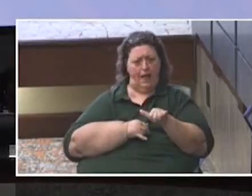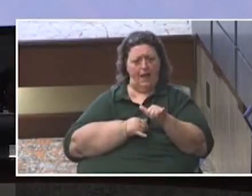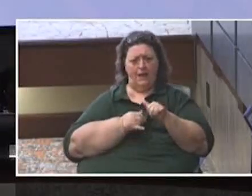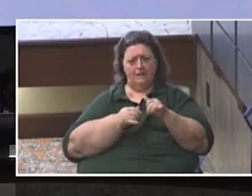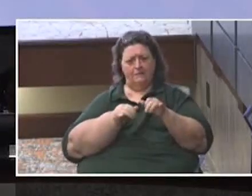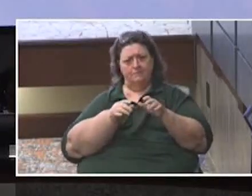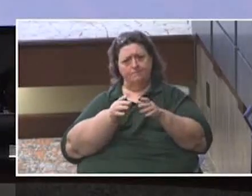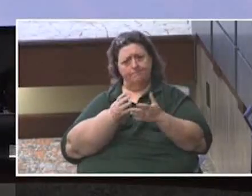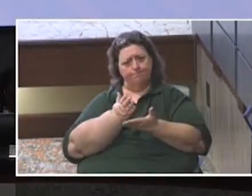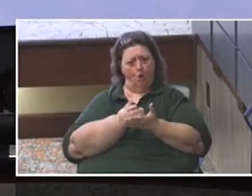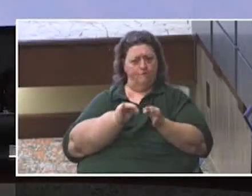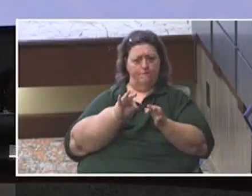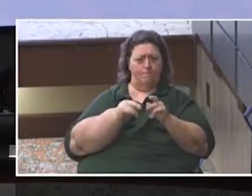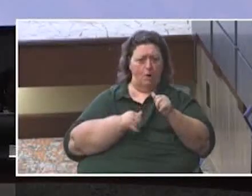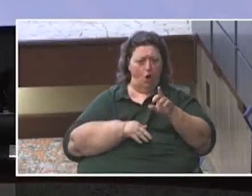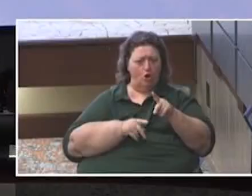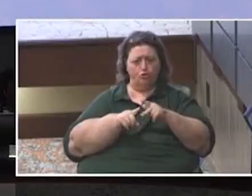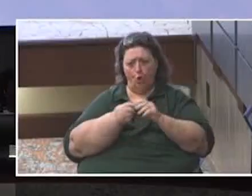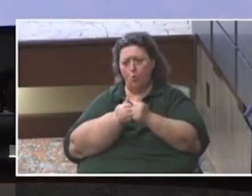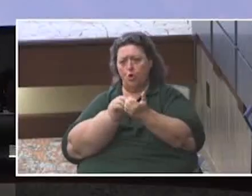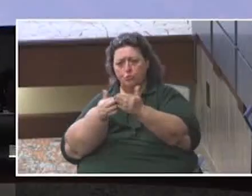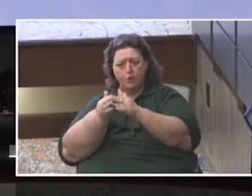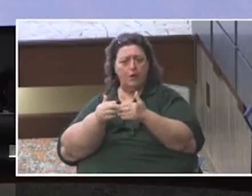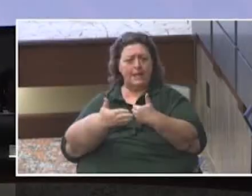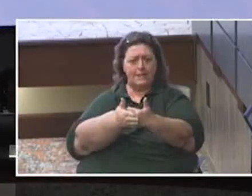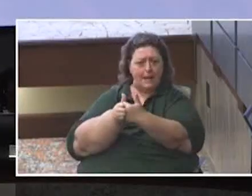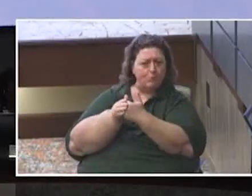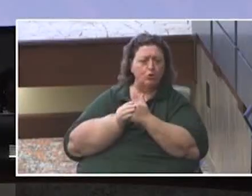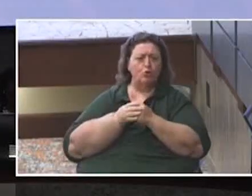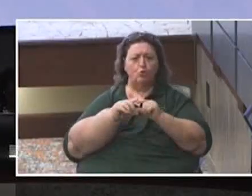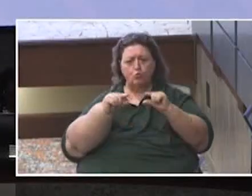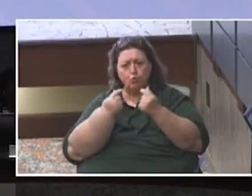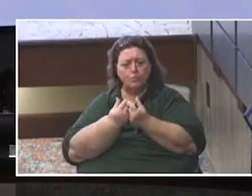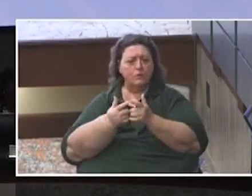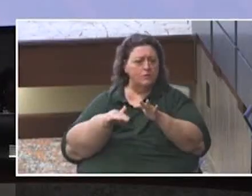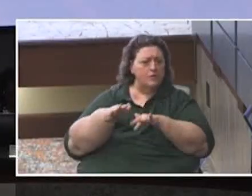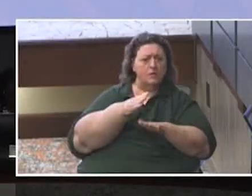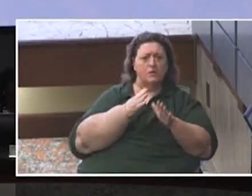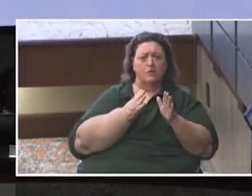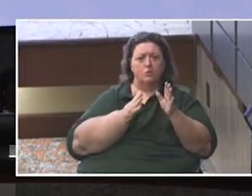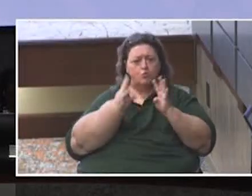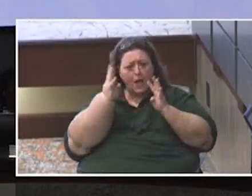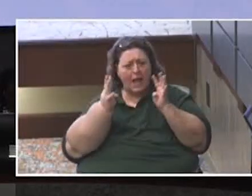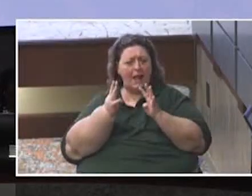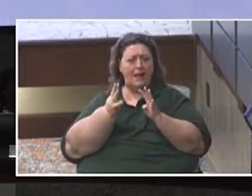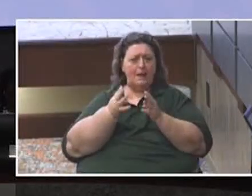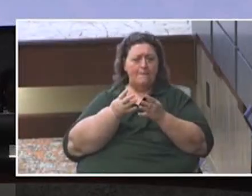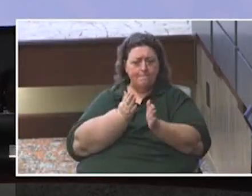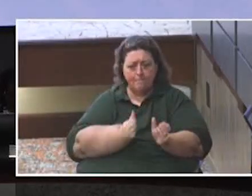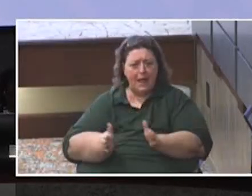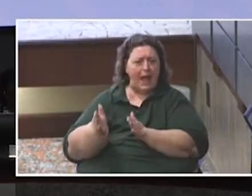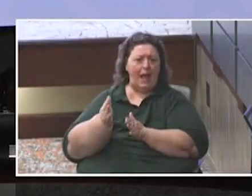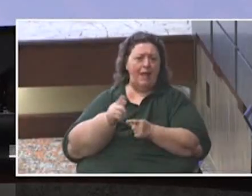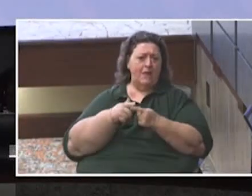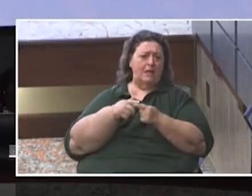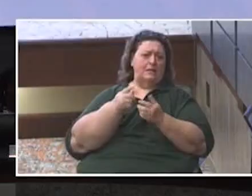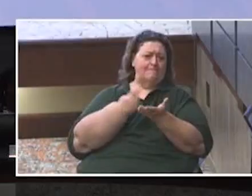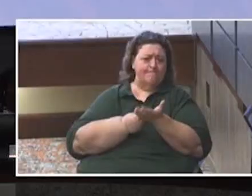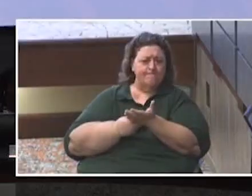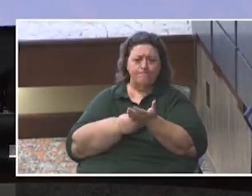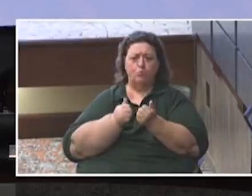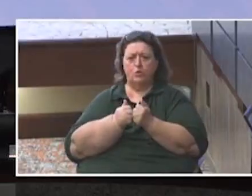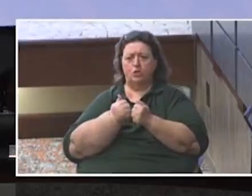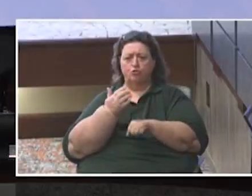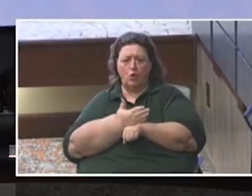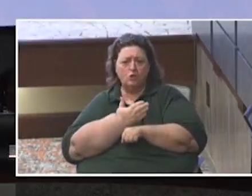but that started with community input, the neighborhood groups, creating the vision plan, and then we roll into the construction and